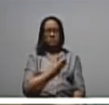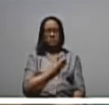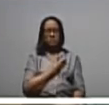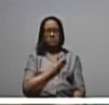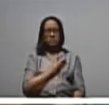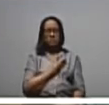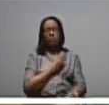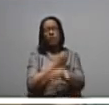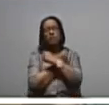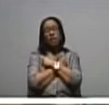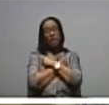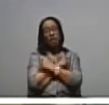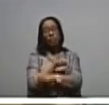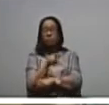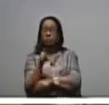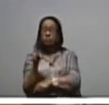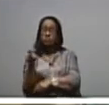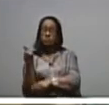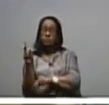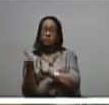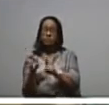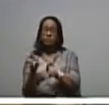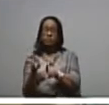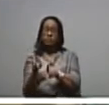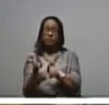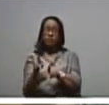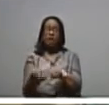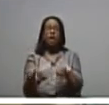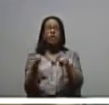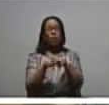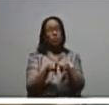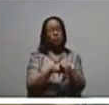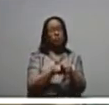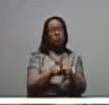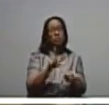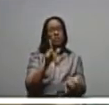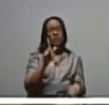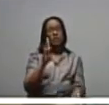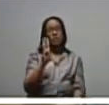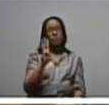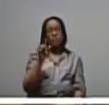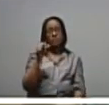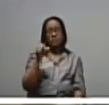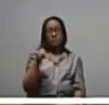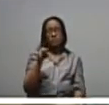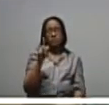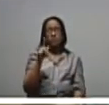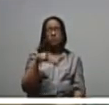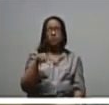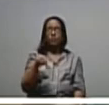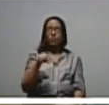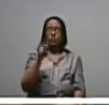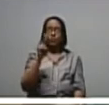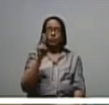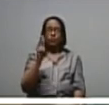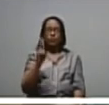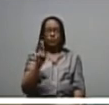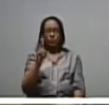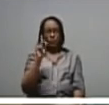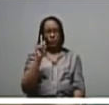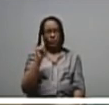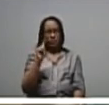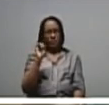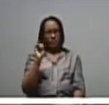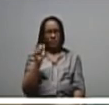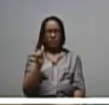it includes also our alphabet friends. So please try